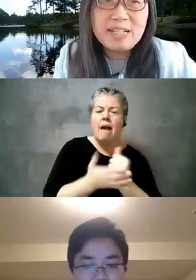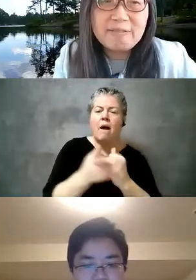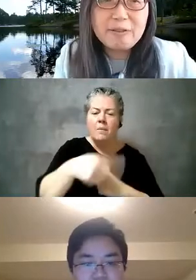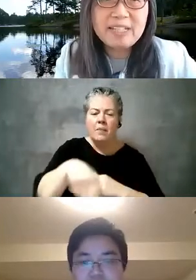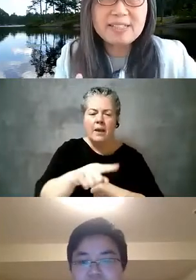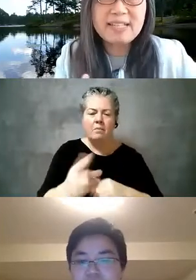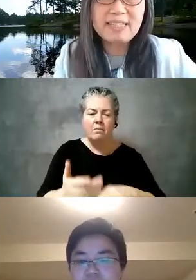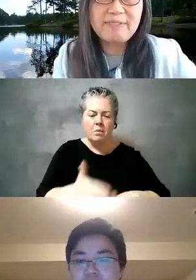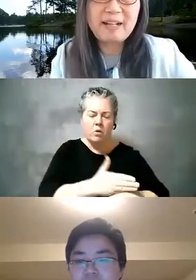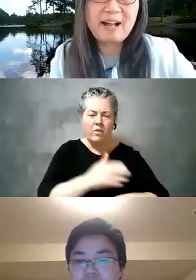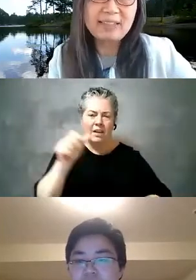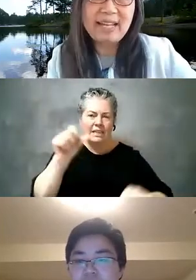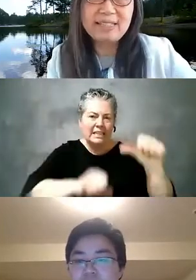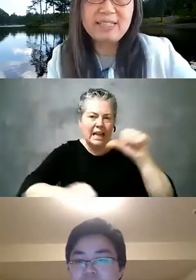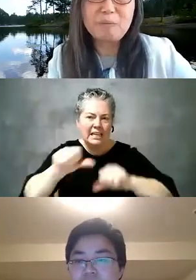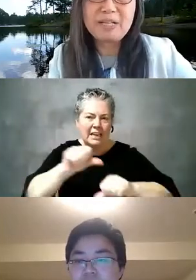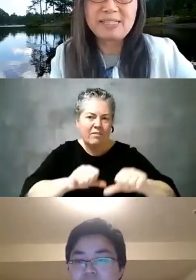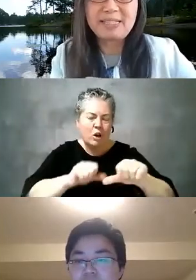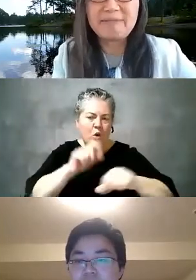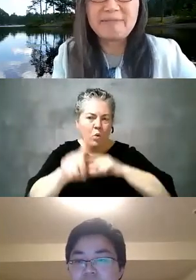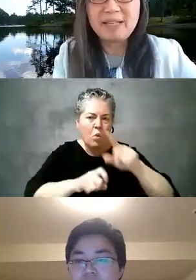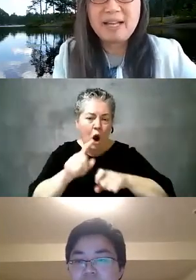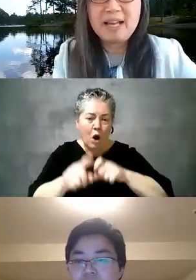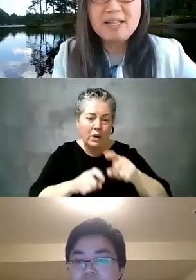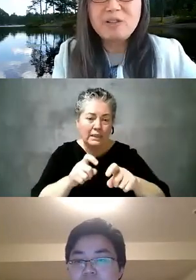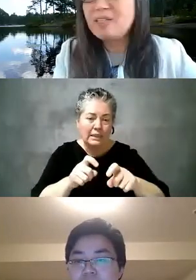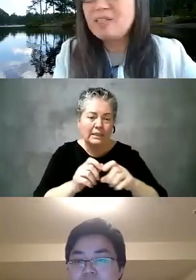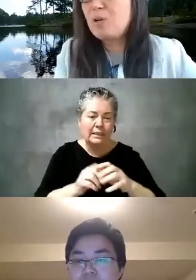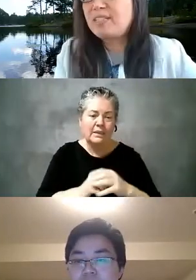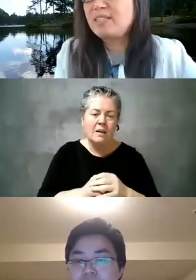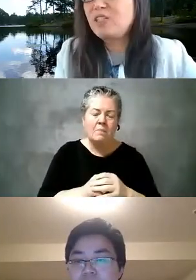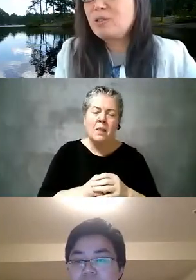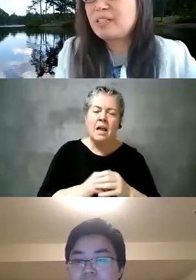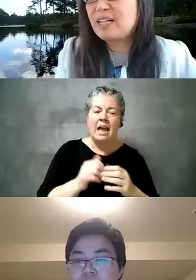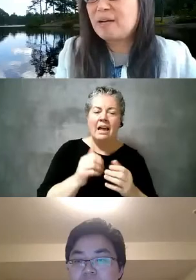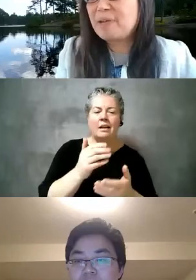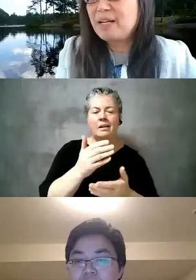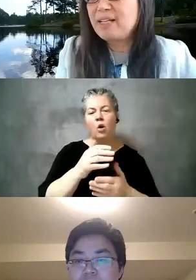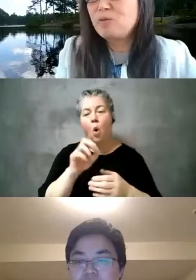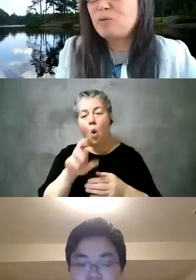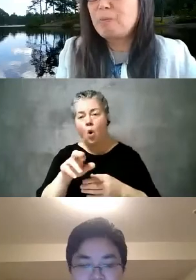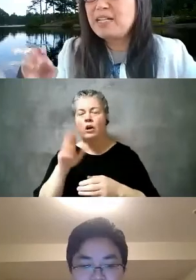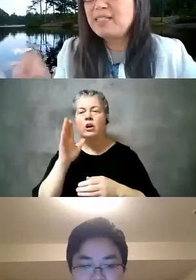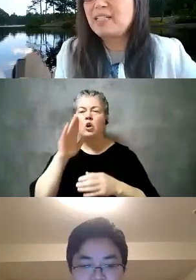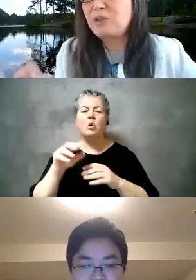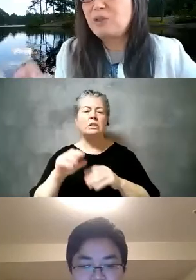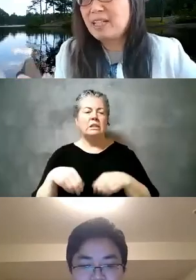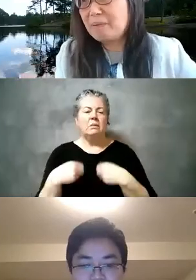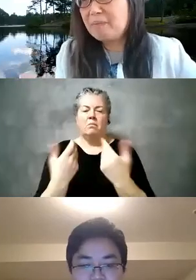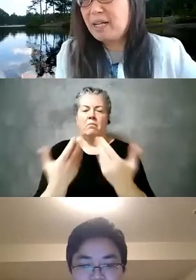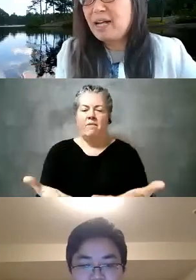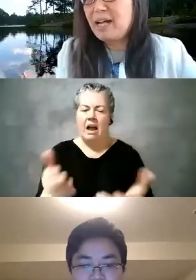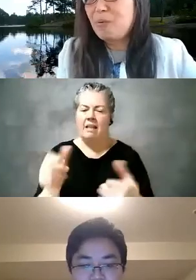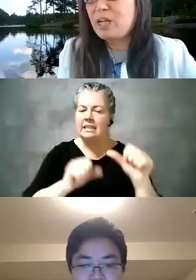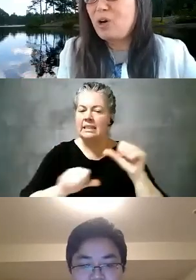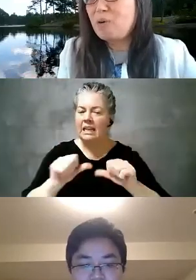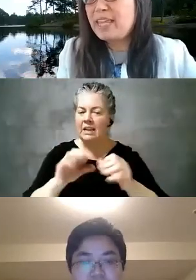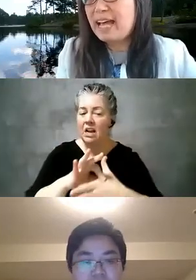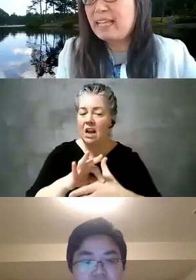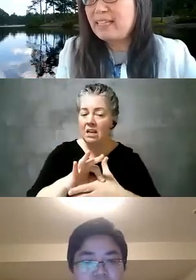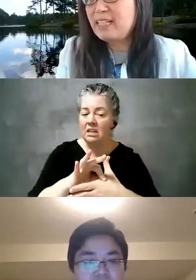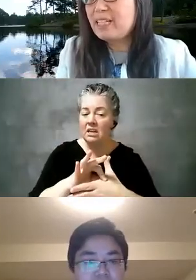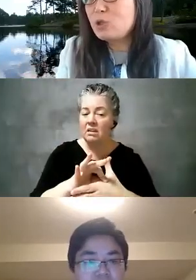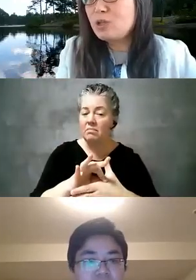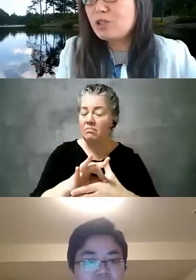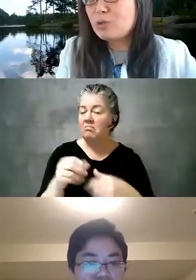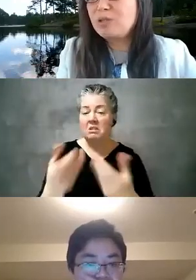just delivering the scientific content simply as given. So in other words, the new curriculum is replacing the curriculum with the hope